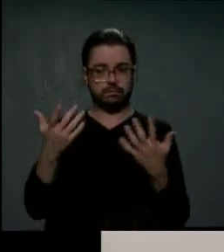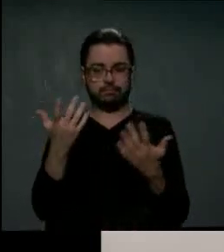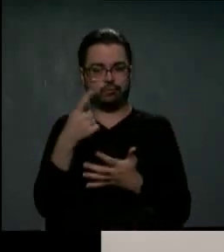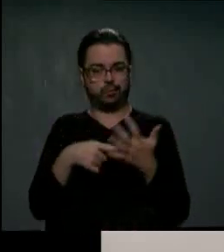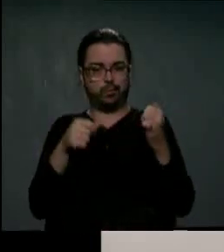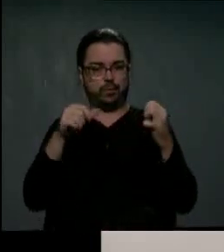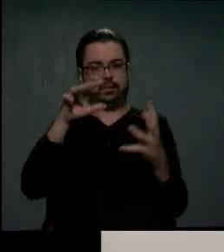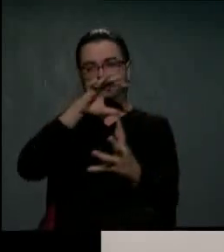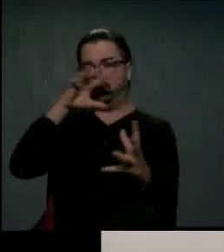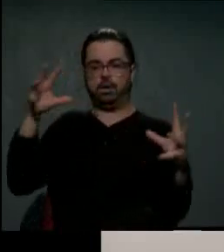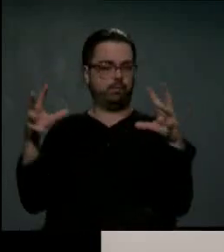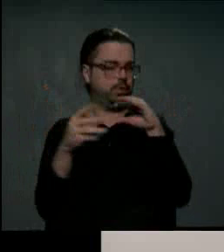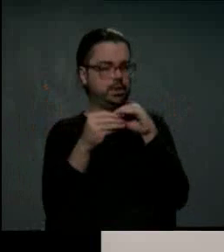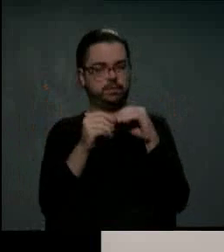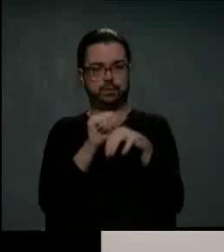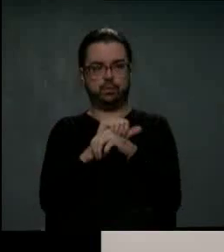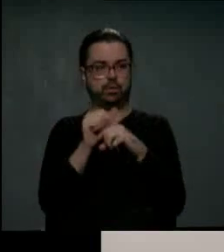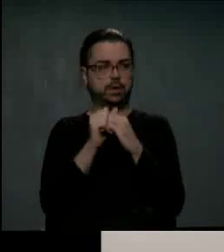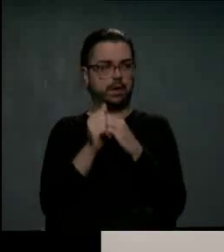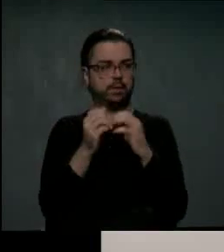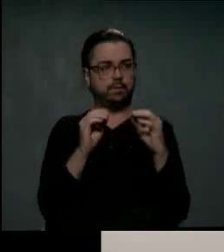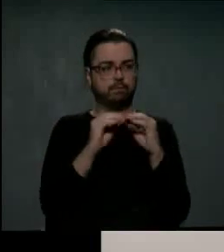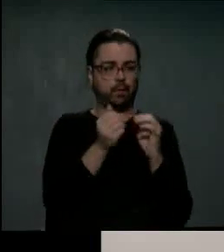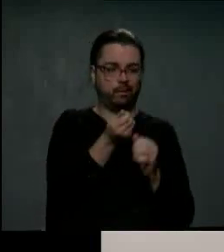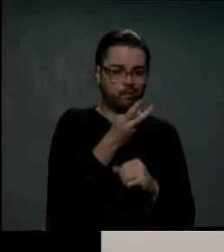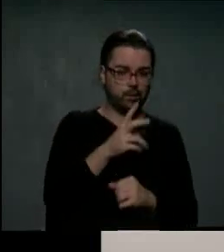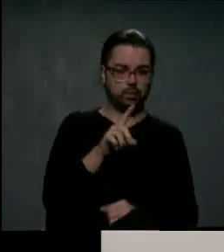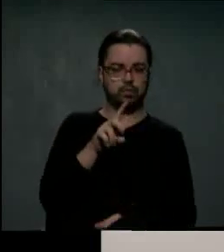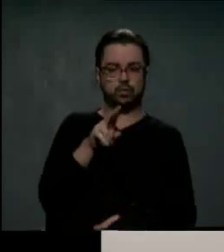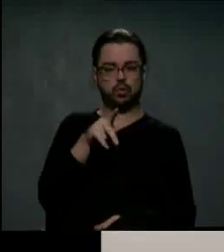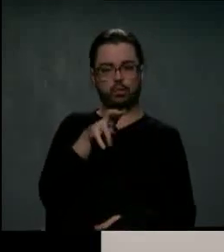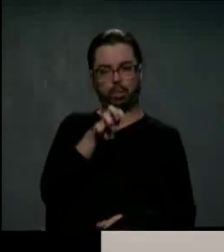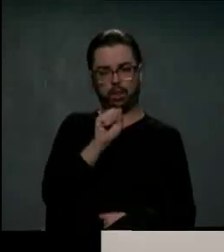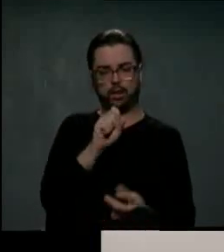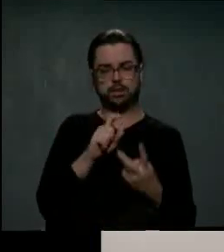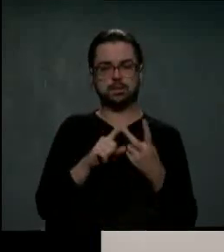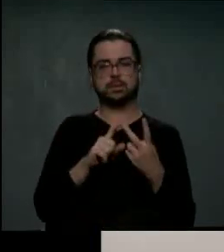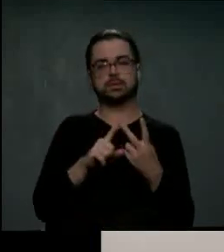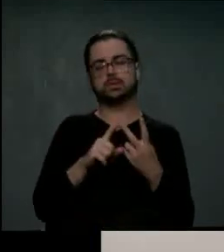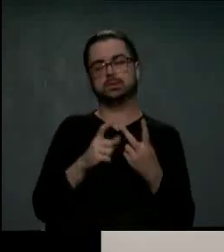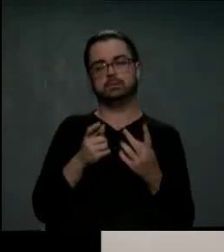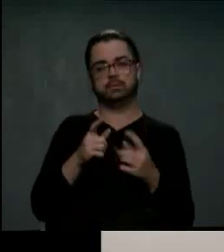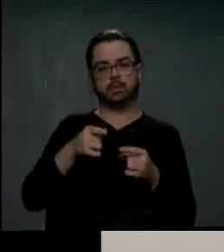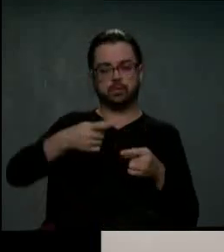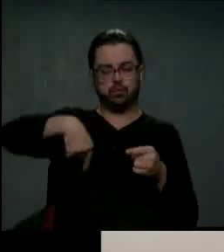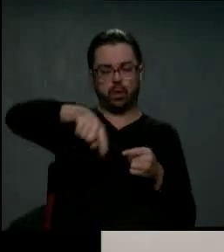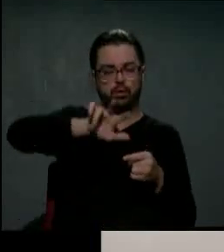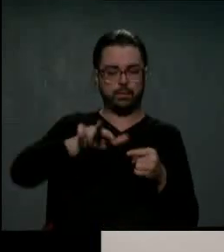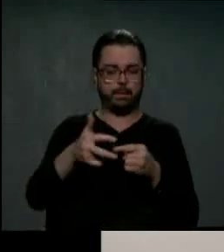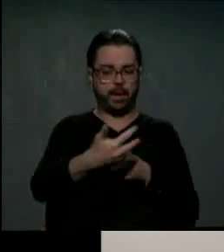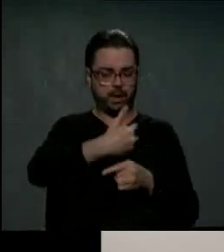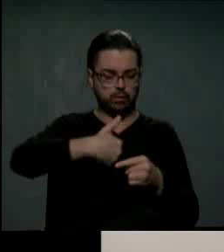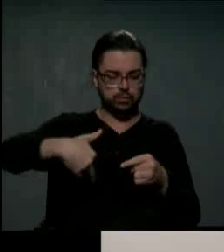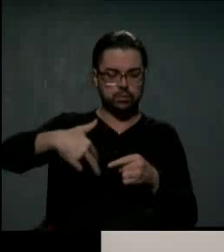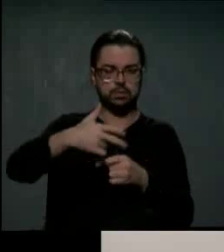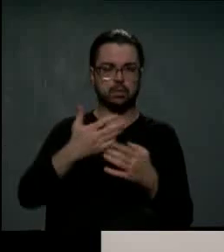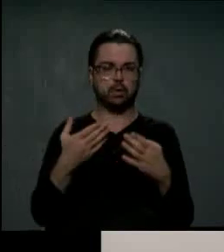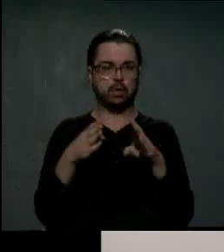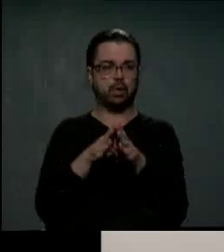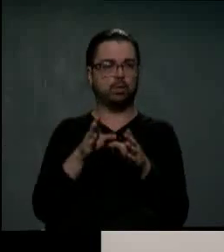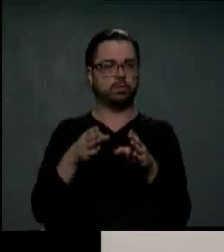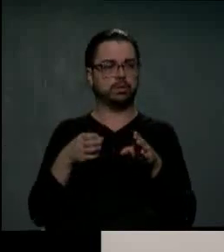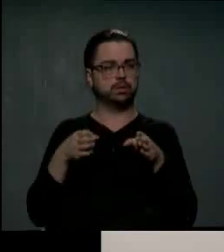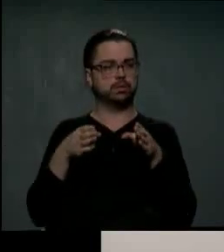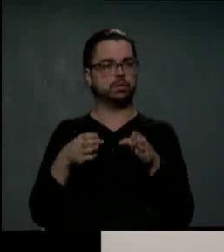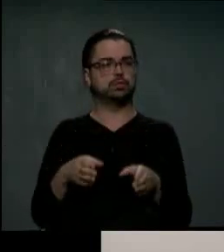work together? Fewer duplexes, roundabouts, closing the street off, creating green